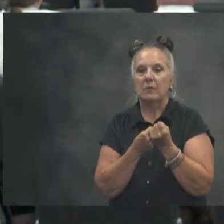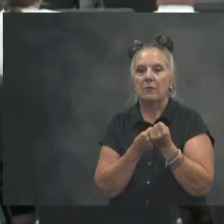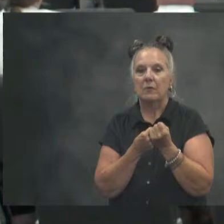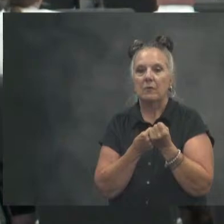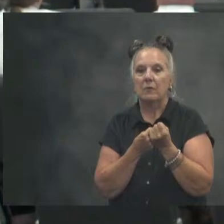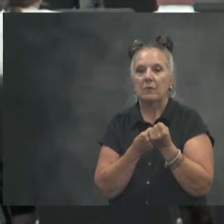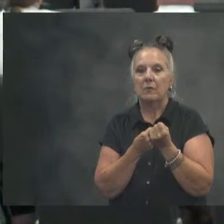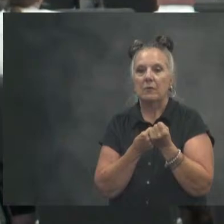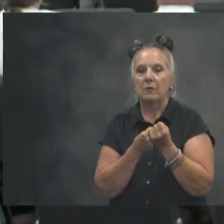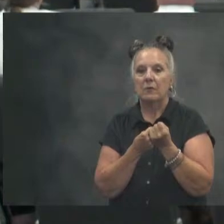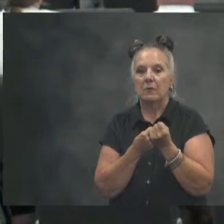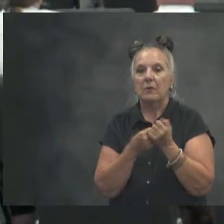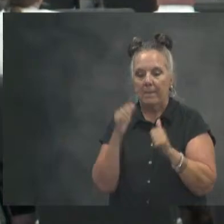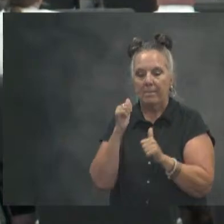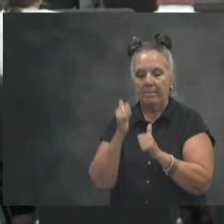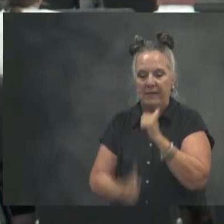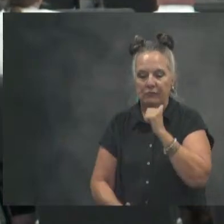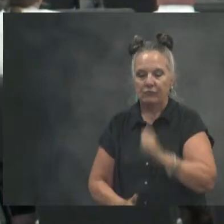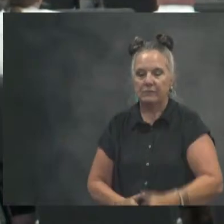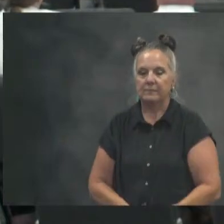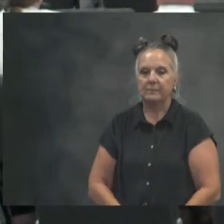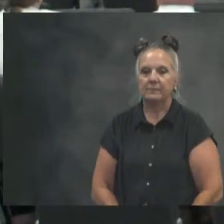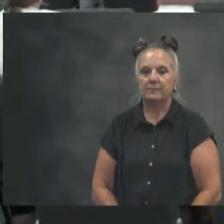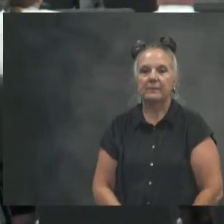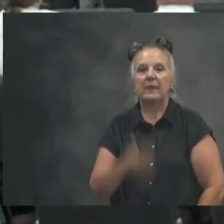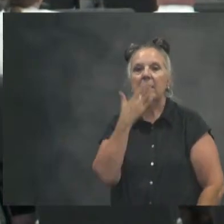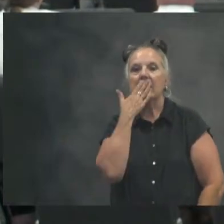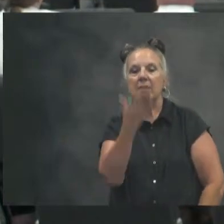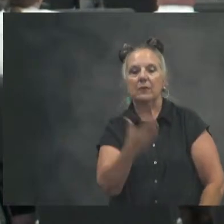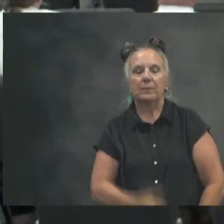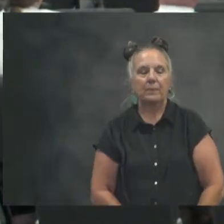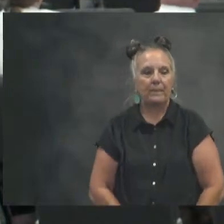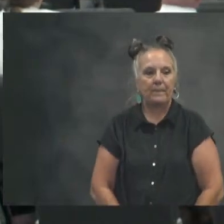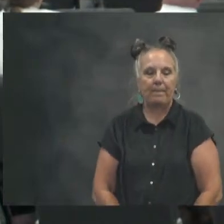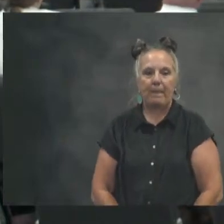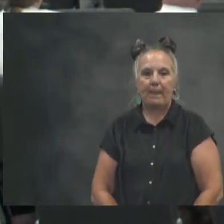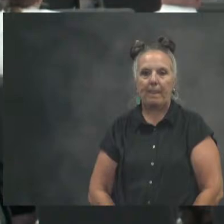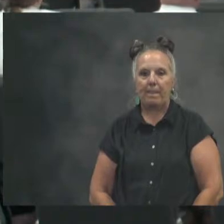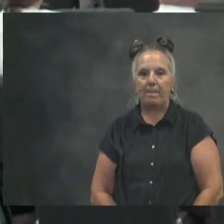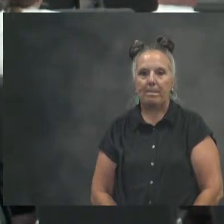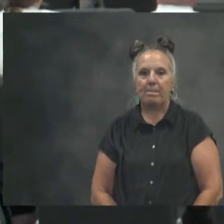Motion carries. Thank you. Thank you, gentlemen.